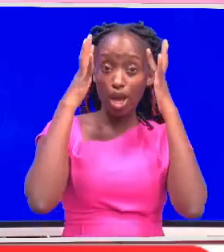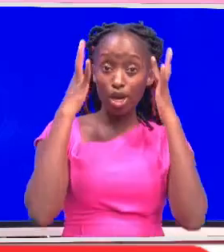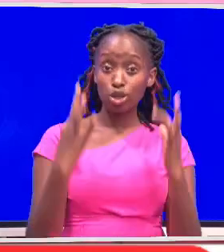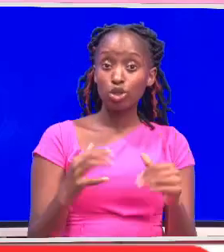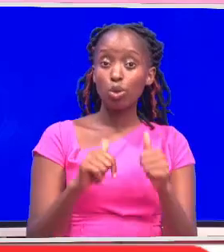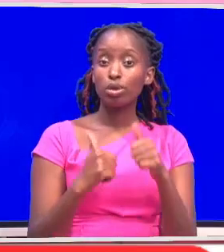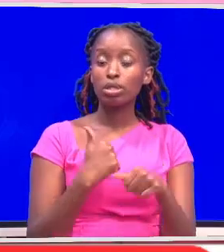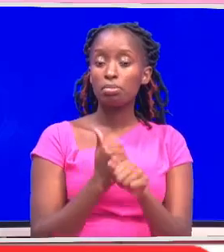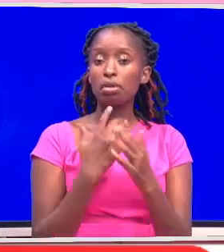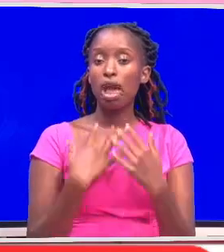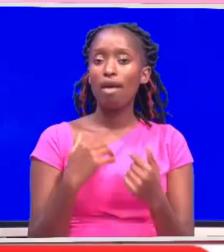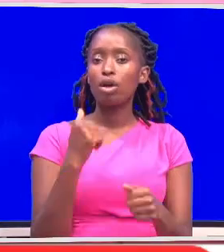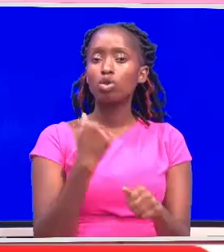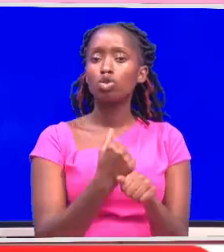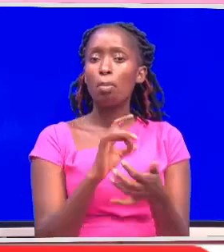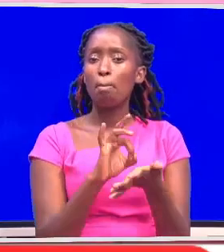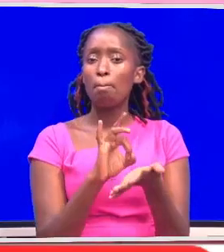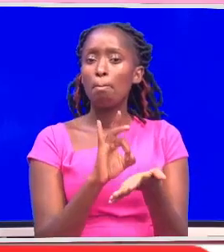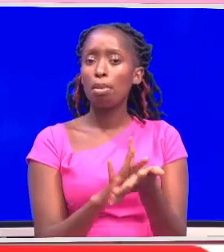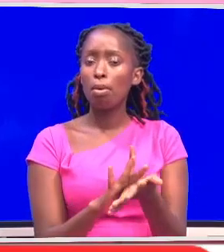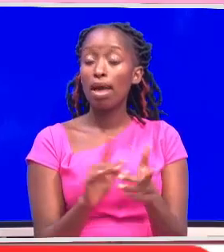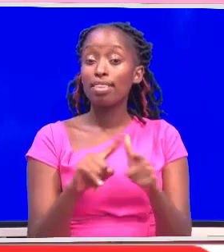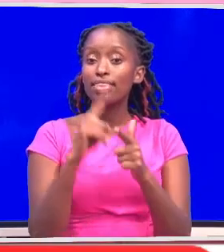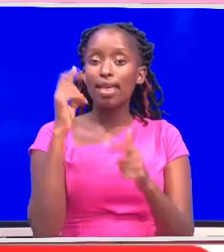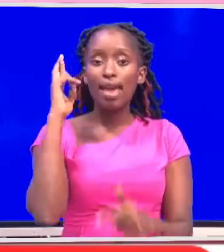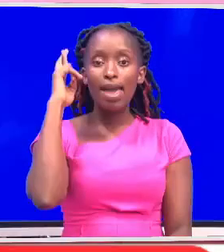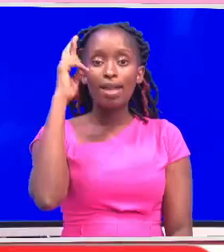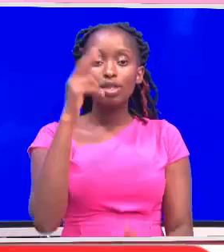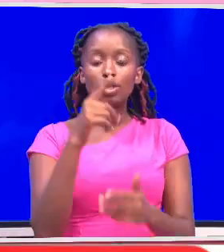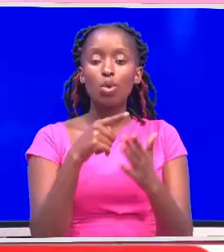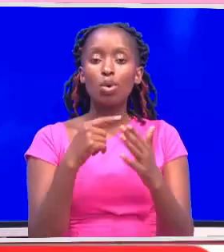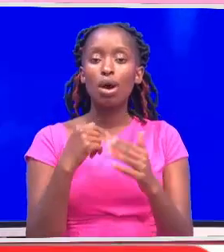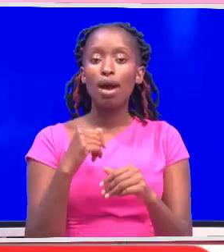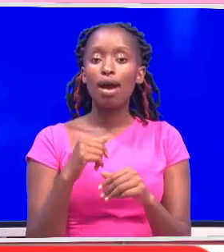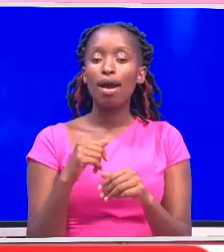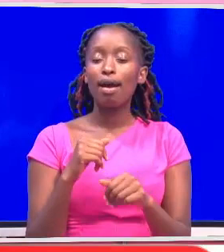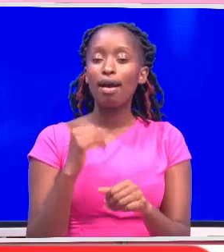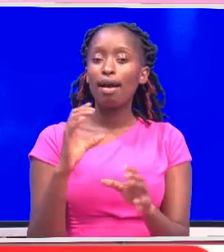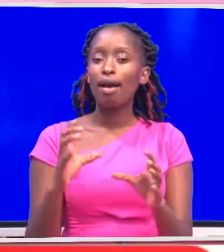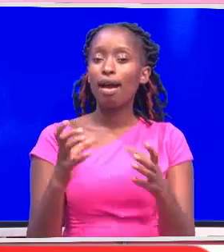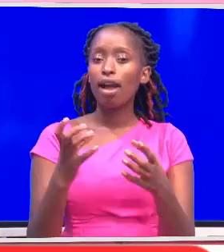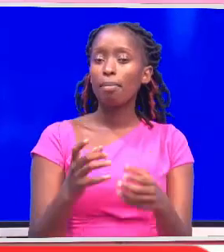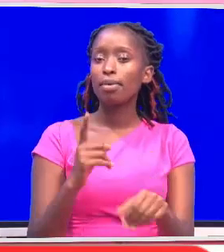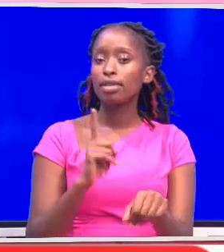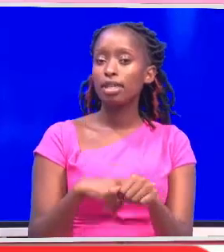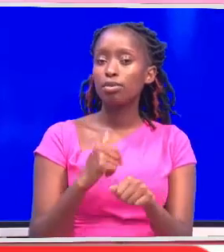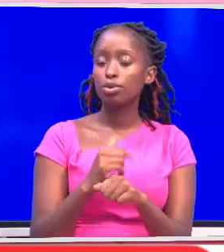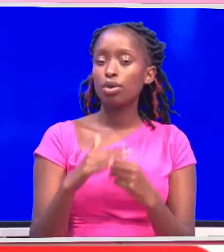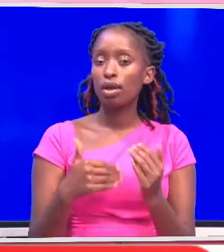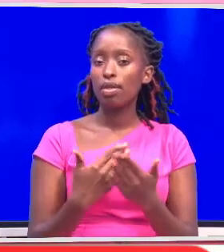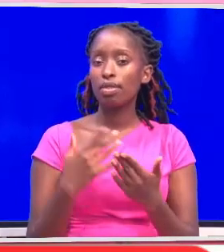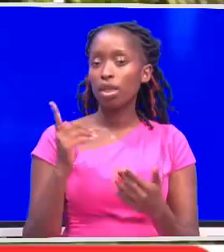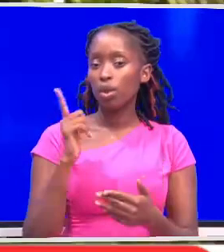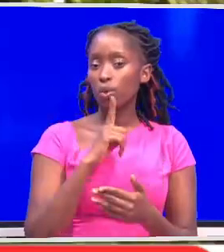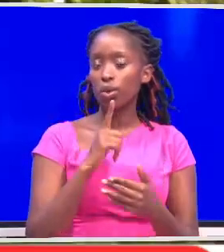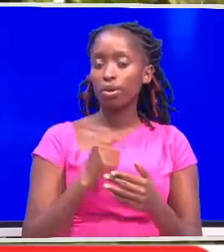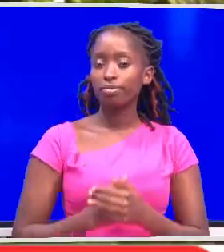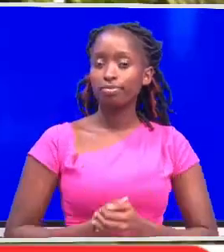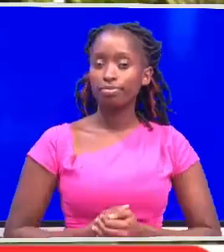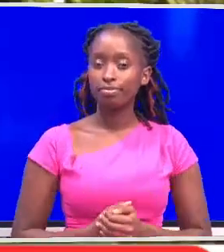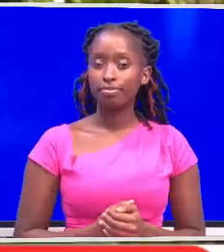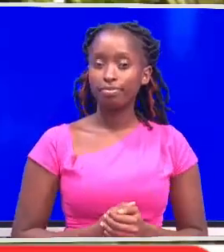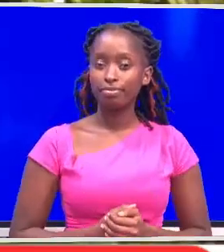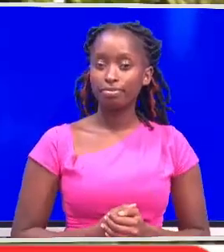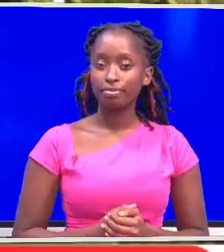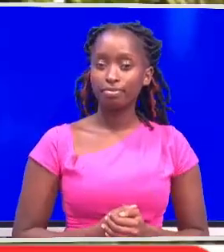job cuts and what is in store for companies after job cuts, as Natasha Wairimu probes. Layoffs